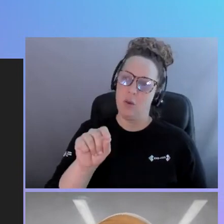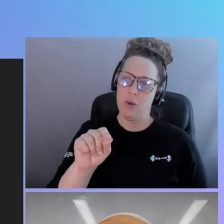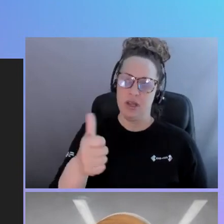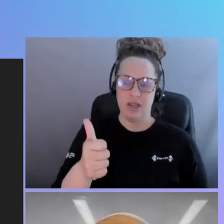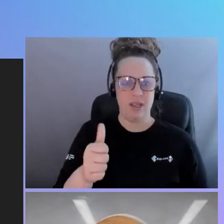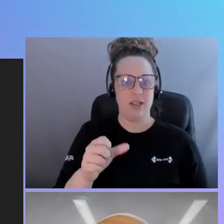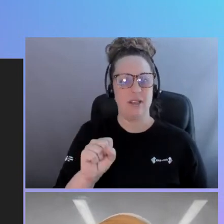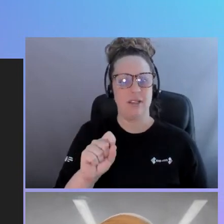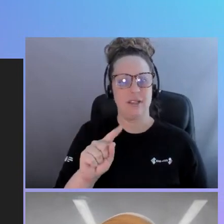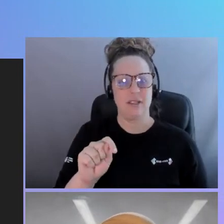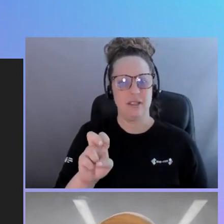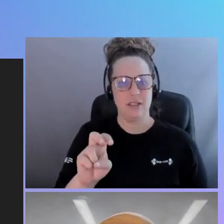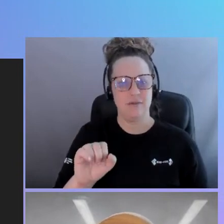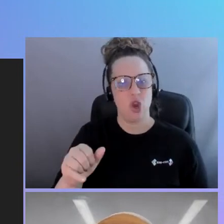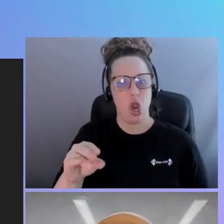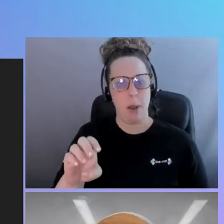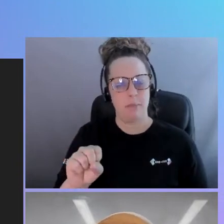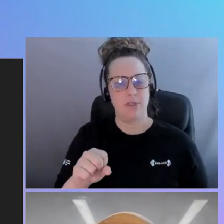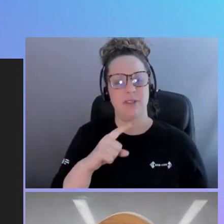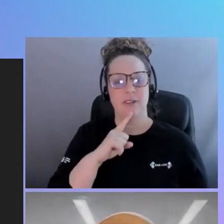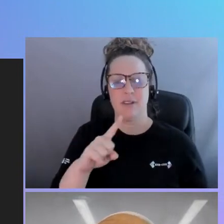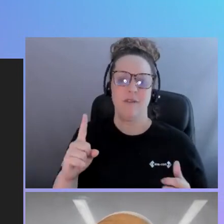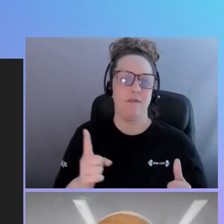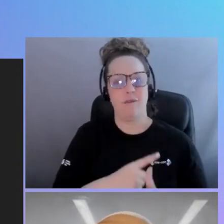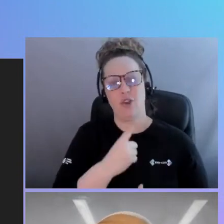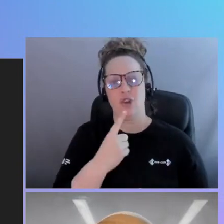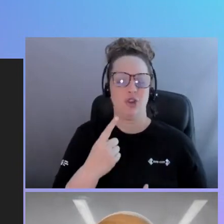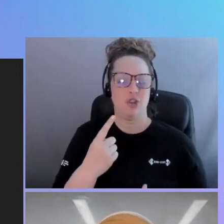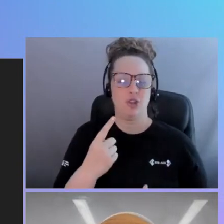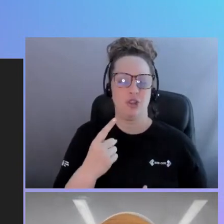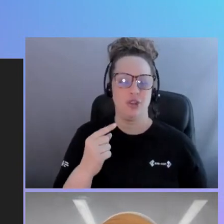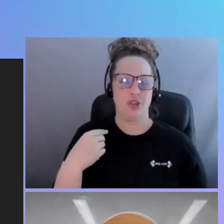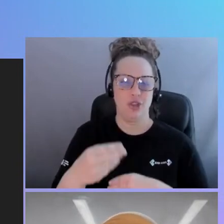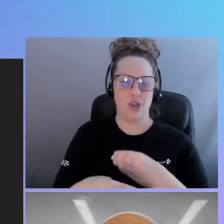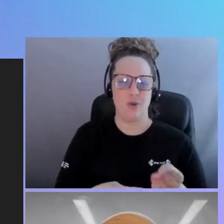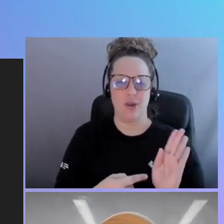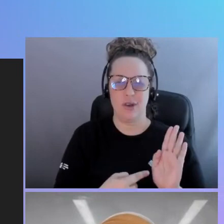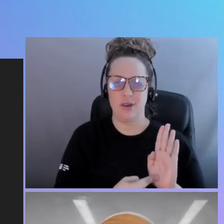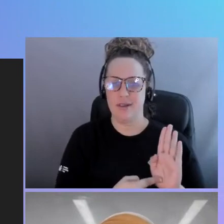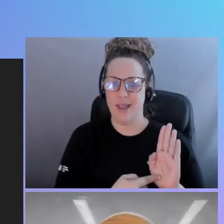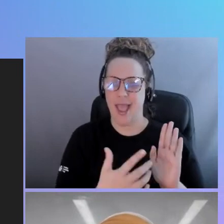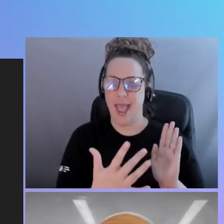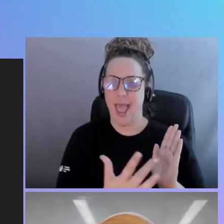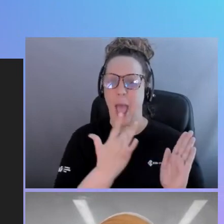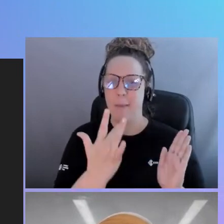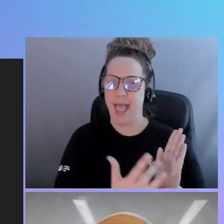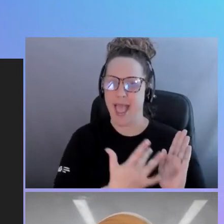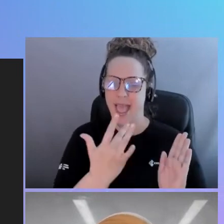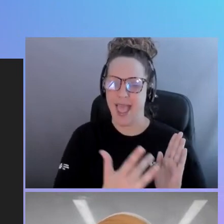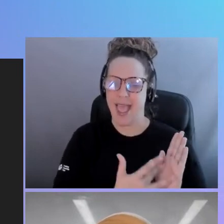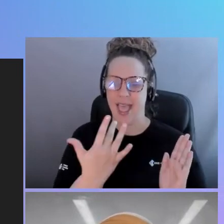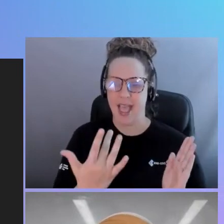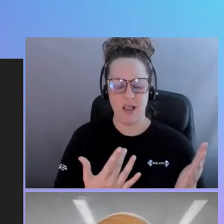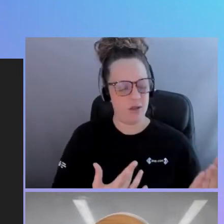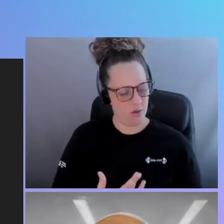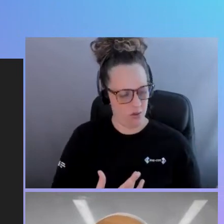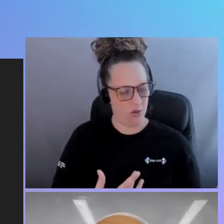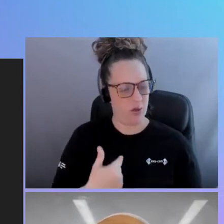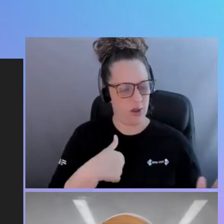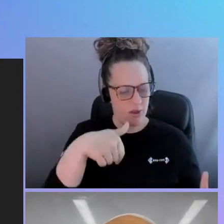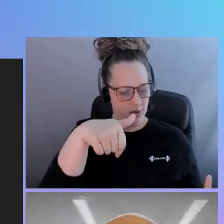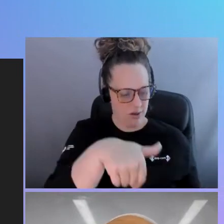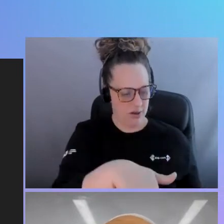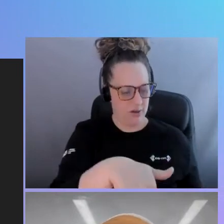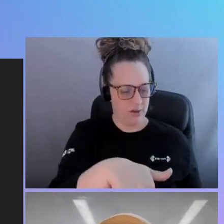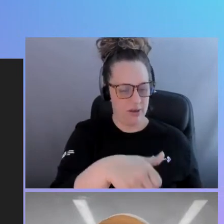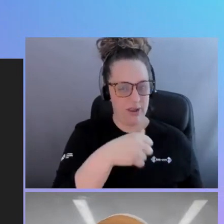Steve just presented the first generation iPad. So suddenly we have a bit of fragmentation, right? Like we have two categories